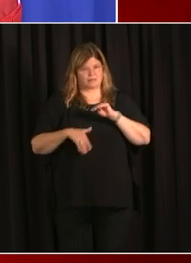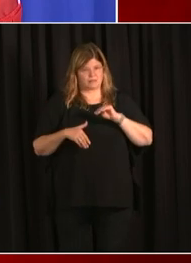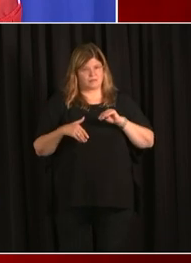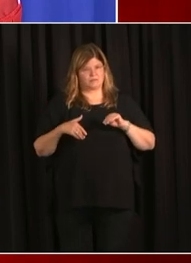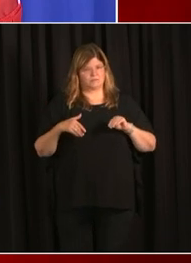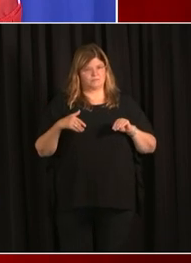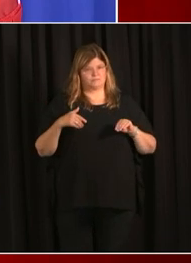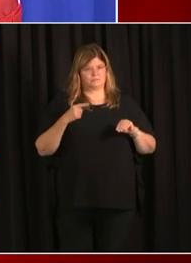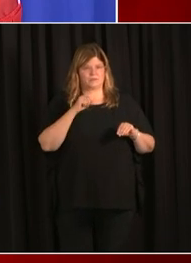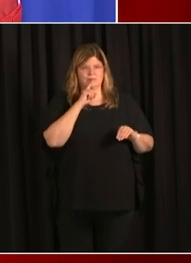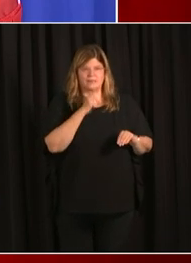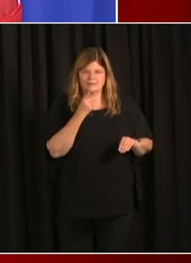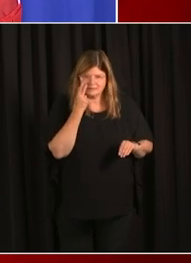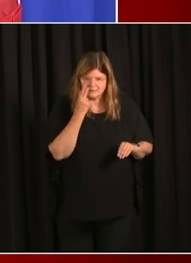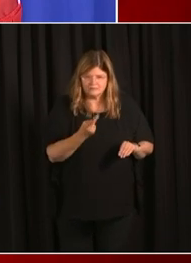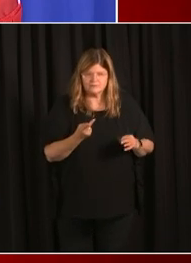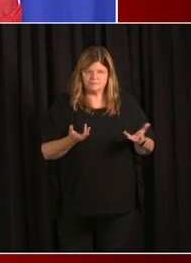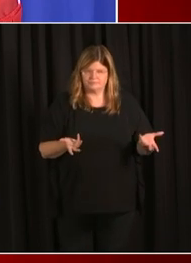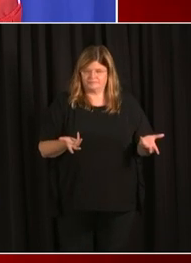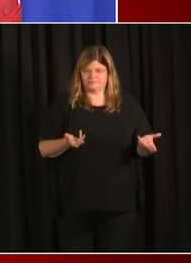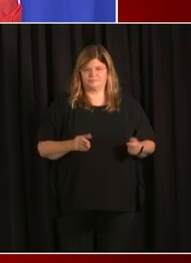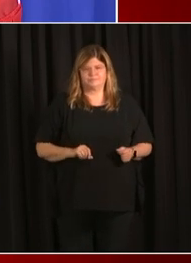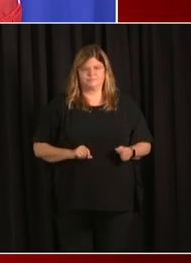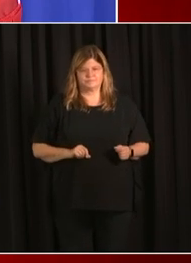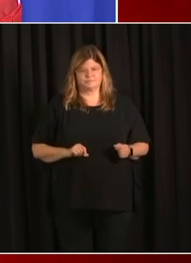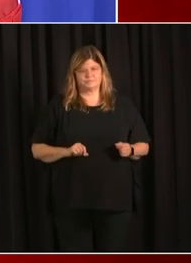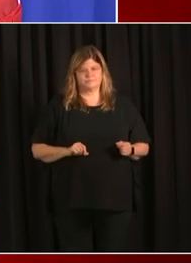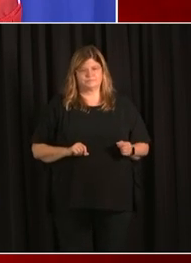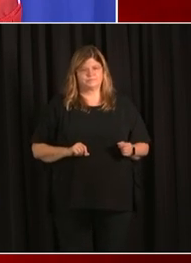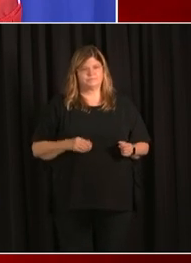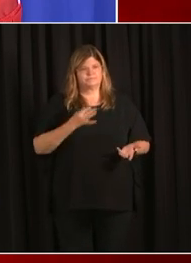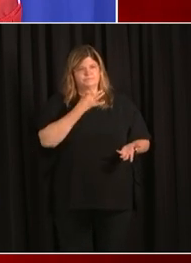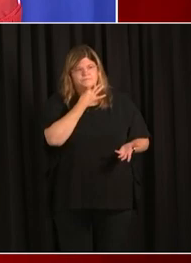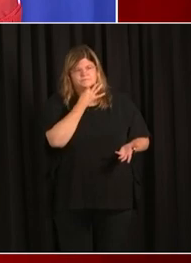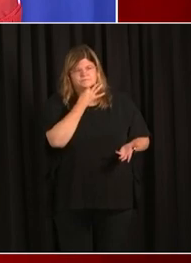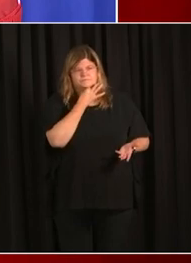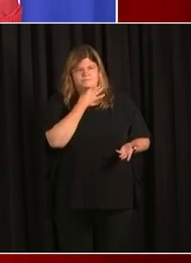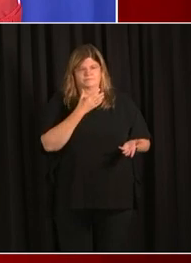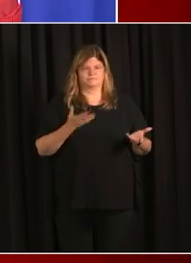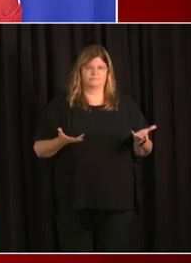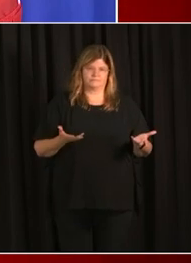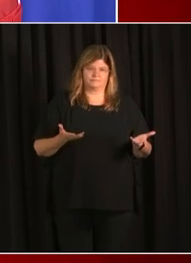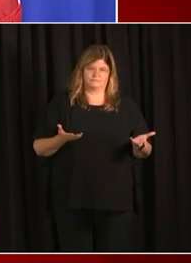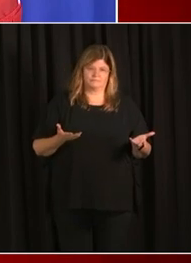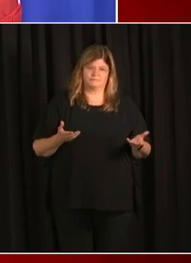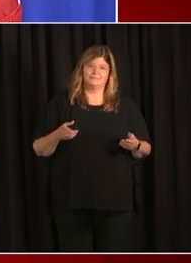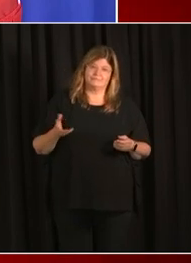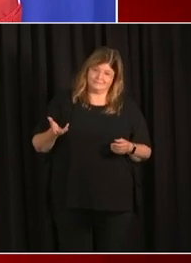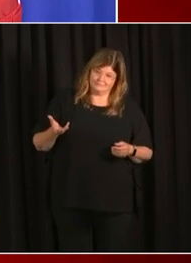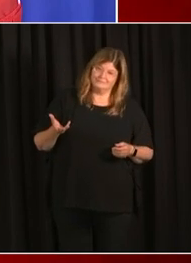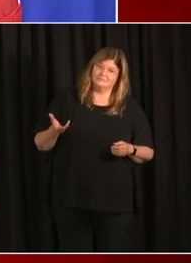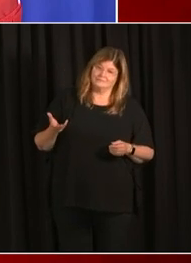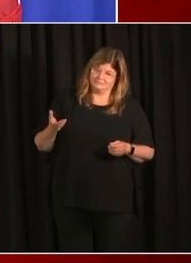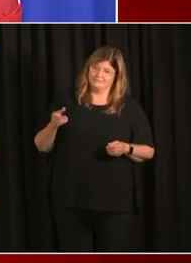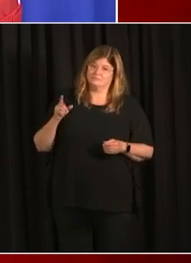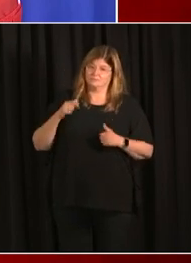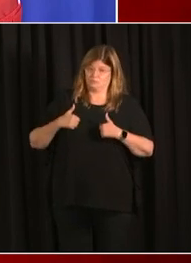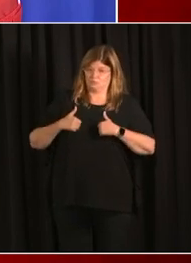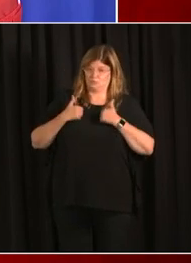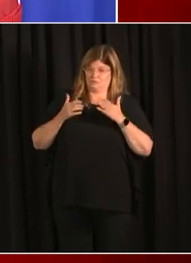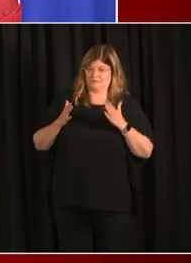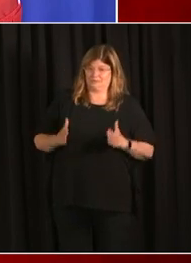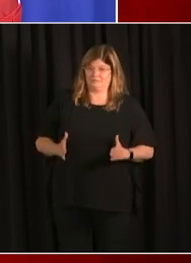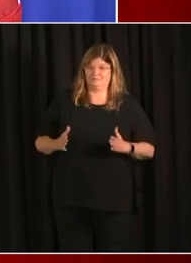So I'm just wondering what you make of that. And why Well, you this think- is the first thing I make of it is that residents